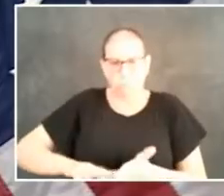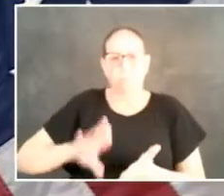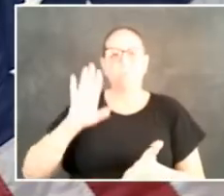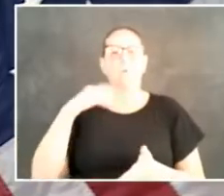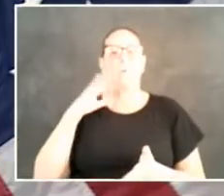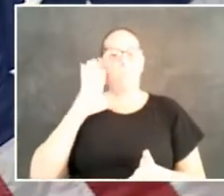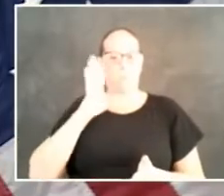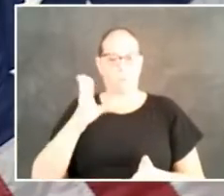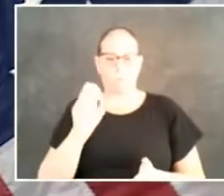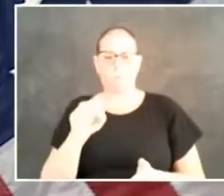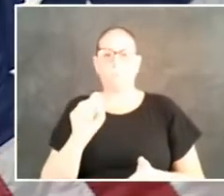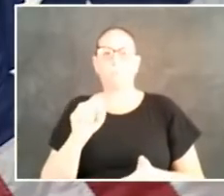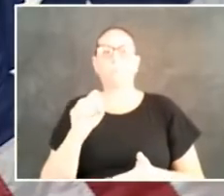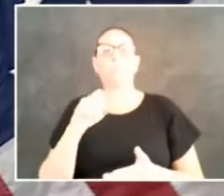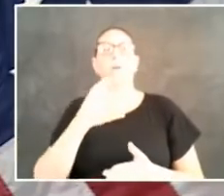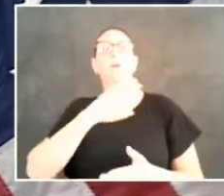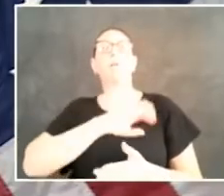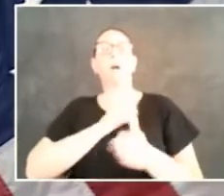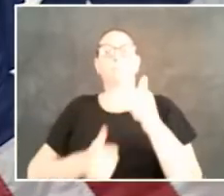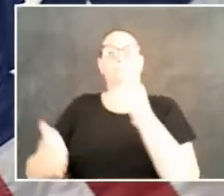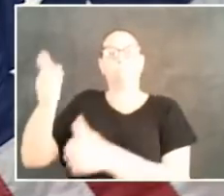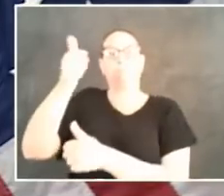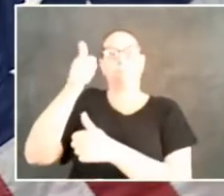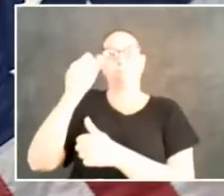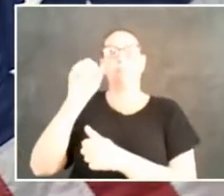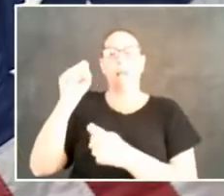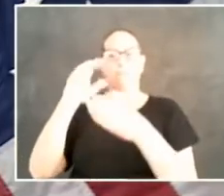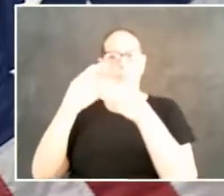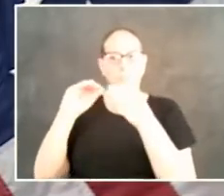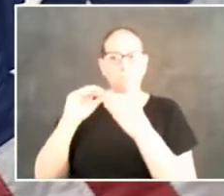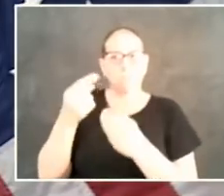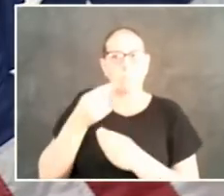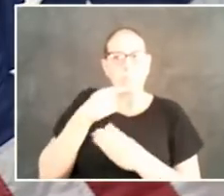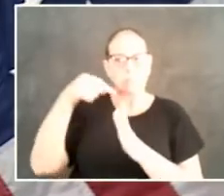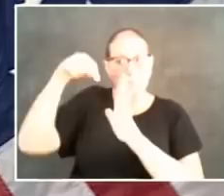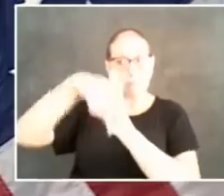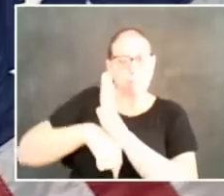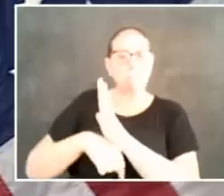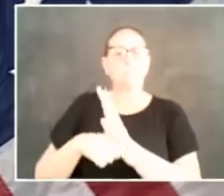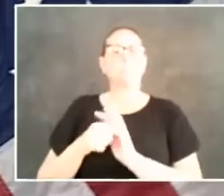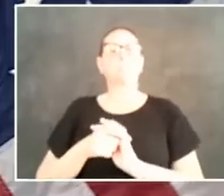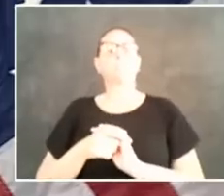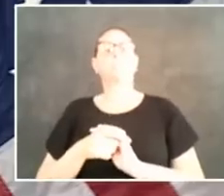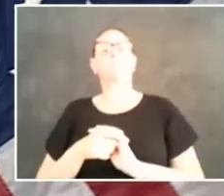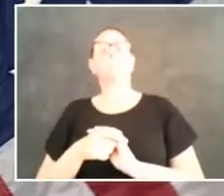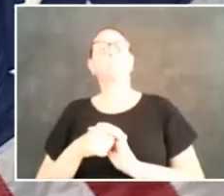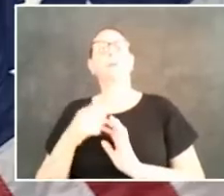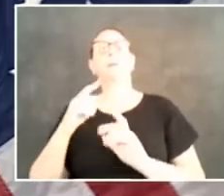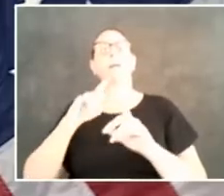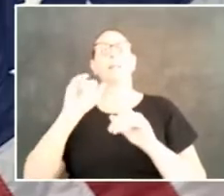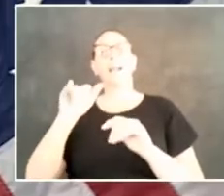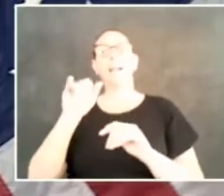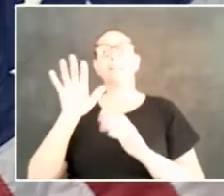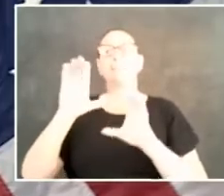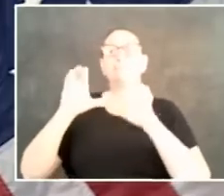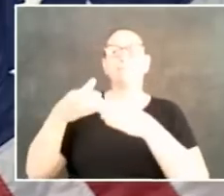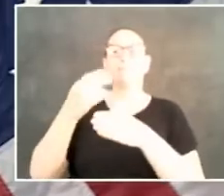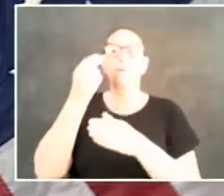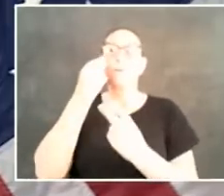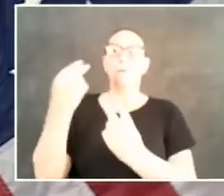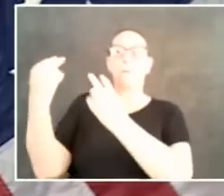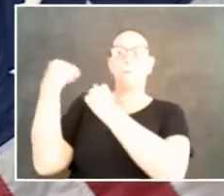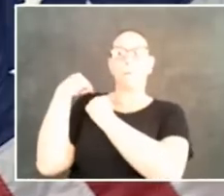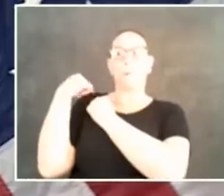to it more. But on the question of a memorial, we have to get clear to people